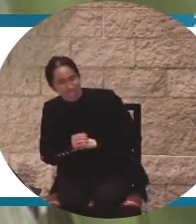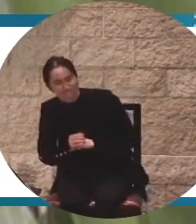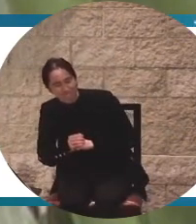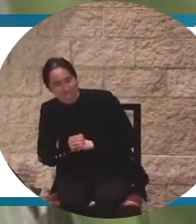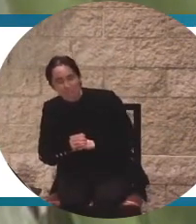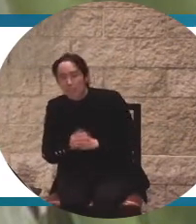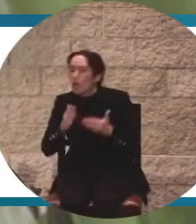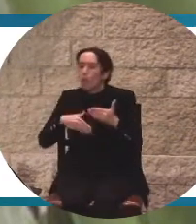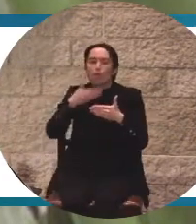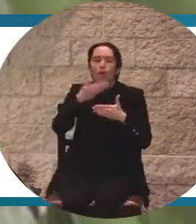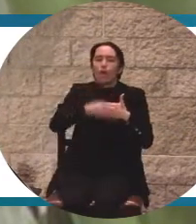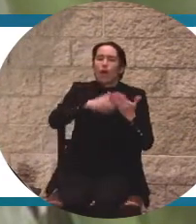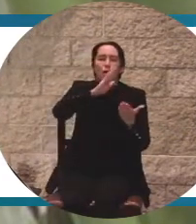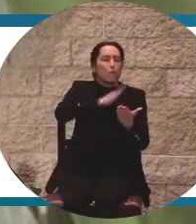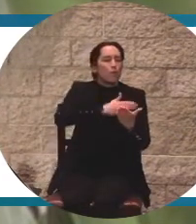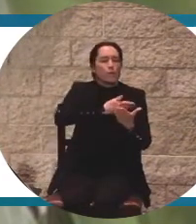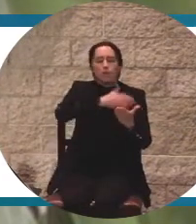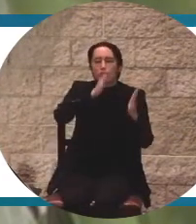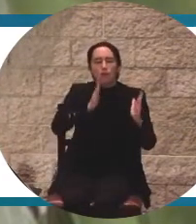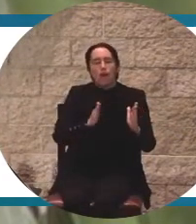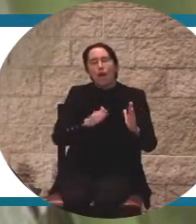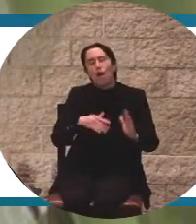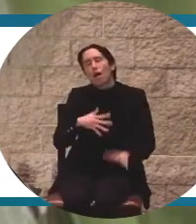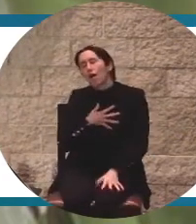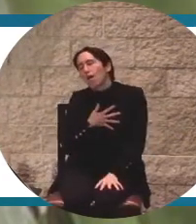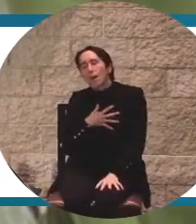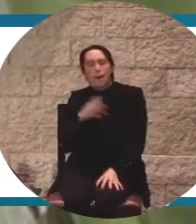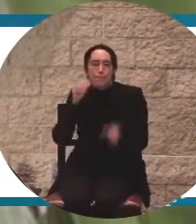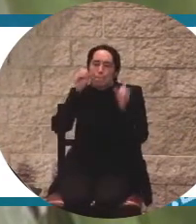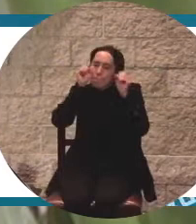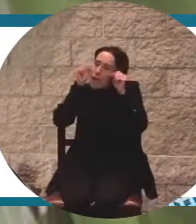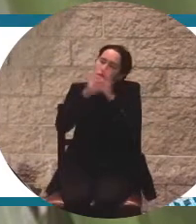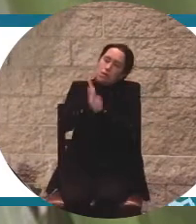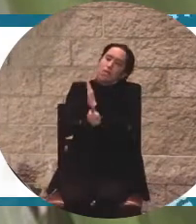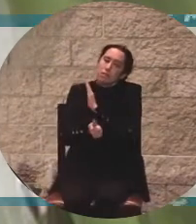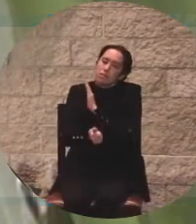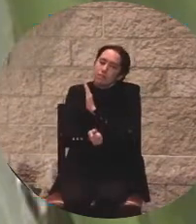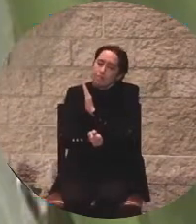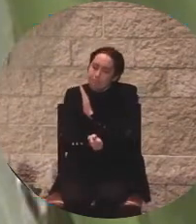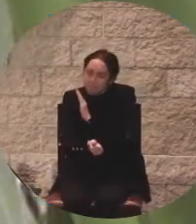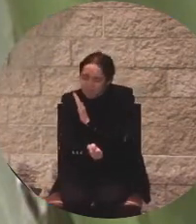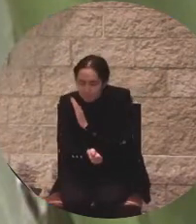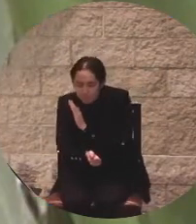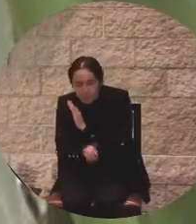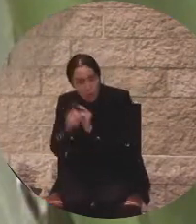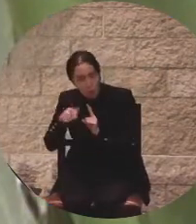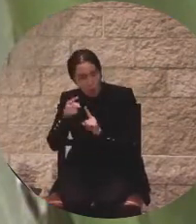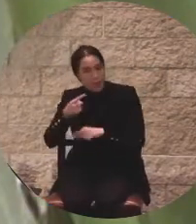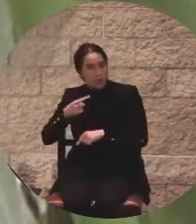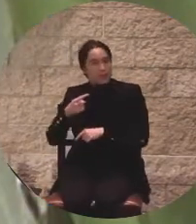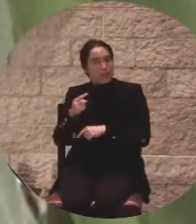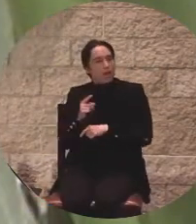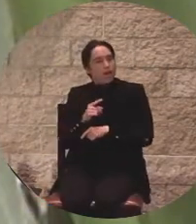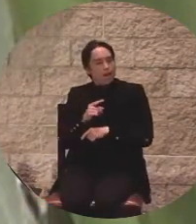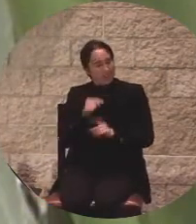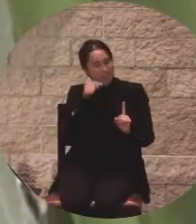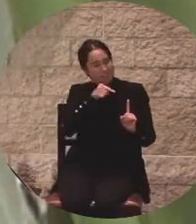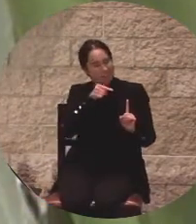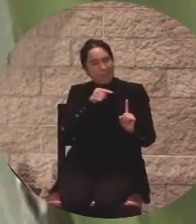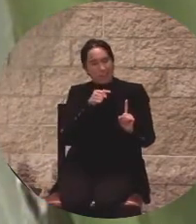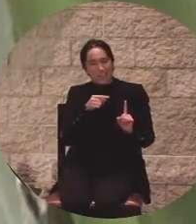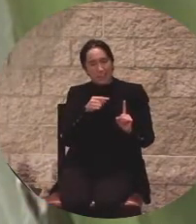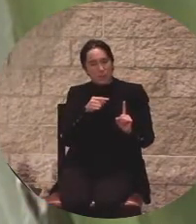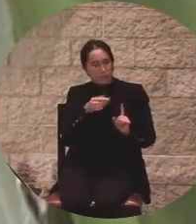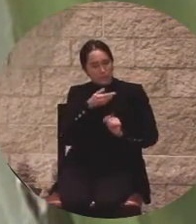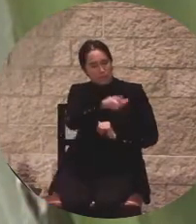another fantastic talent. It's amazing. When she was first asked to sing here, she